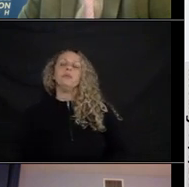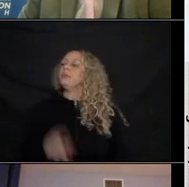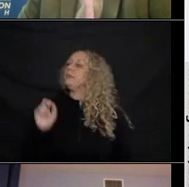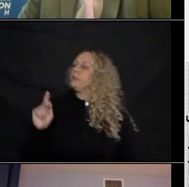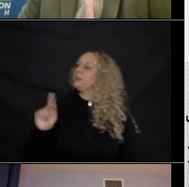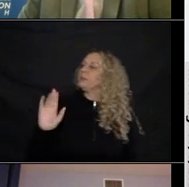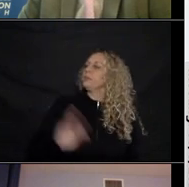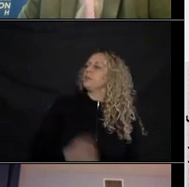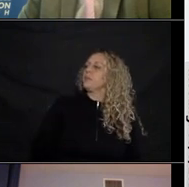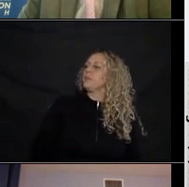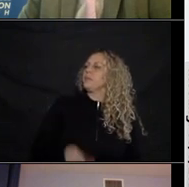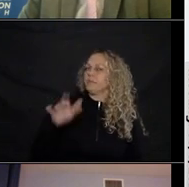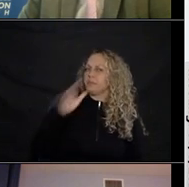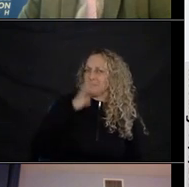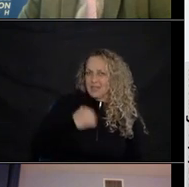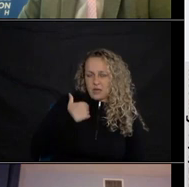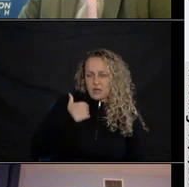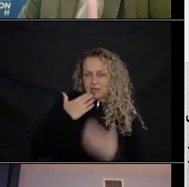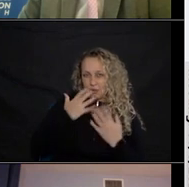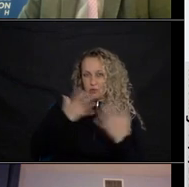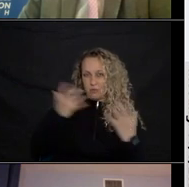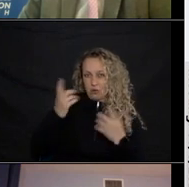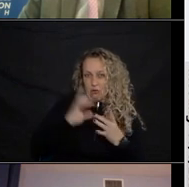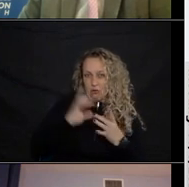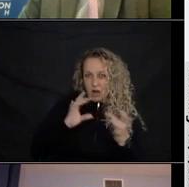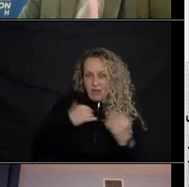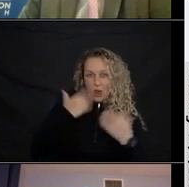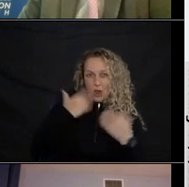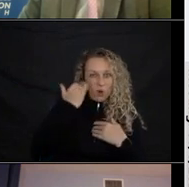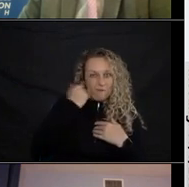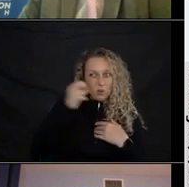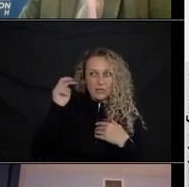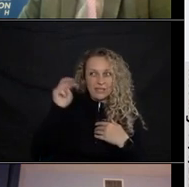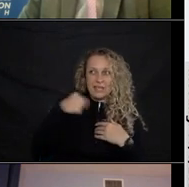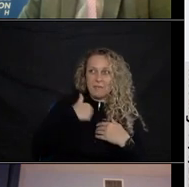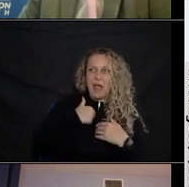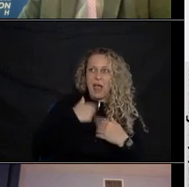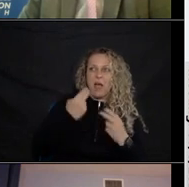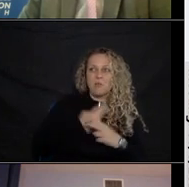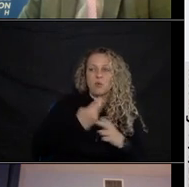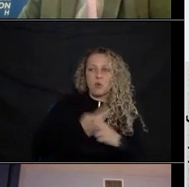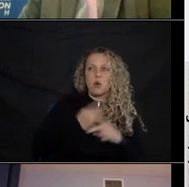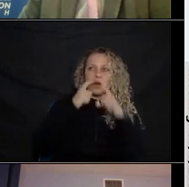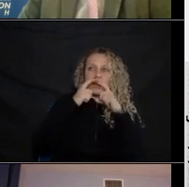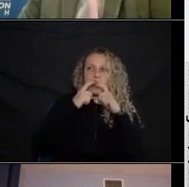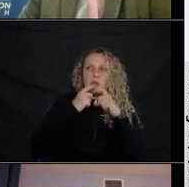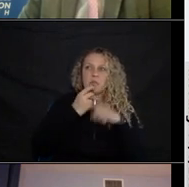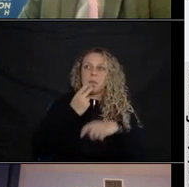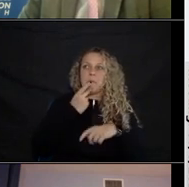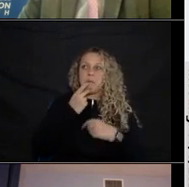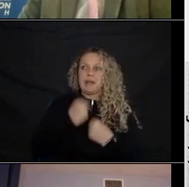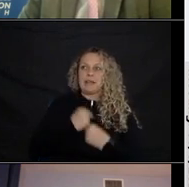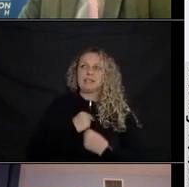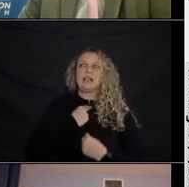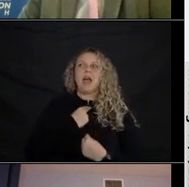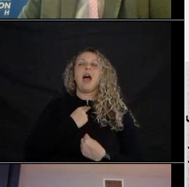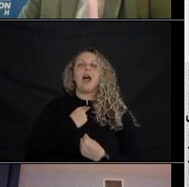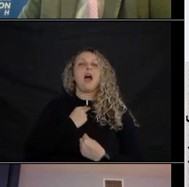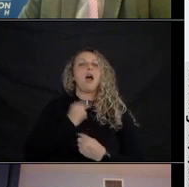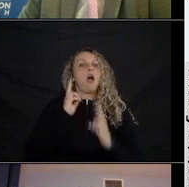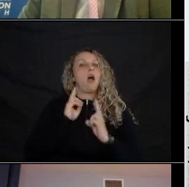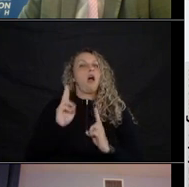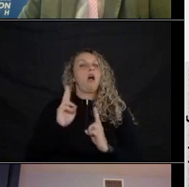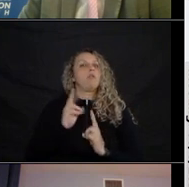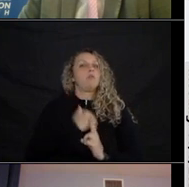All right. And Ms. Young, thank you so much for your comments. I don't know if you can see, but I am wearing my pink tie tonight in honor of breast